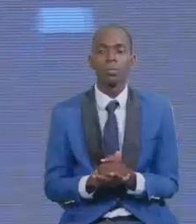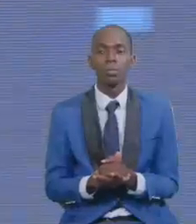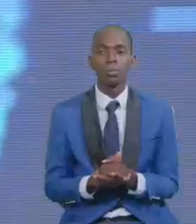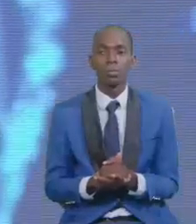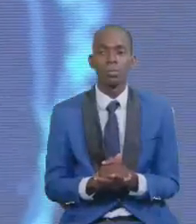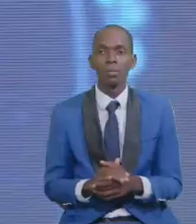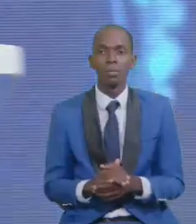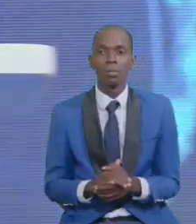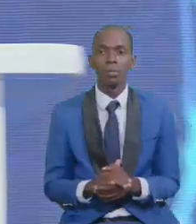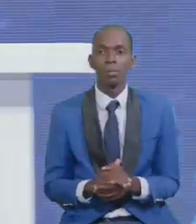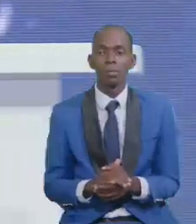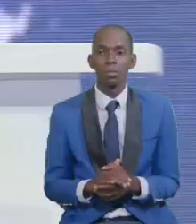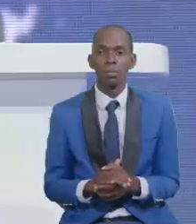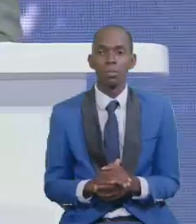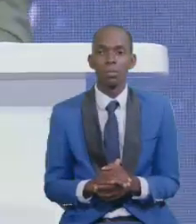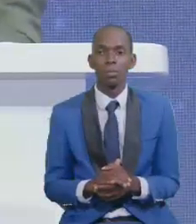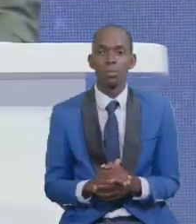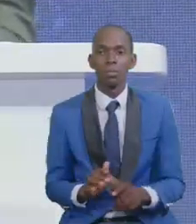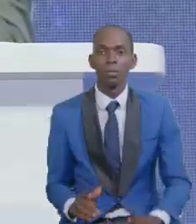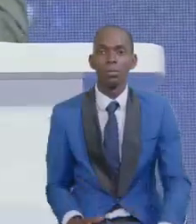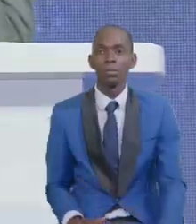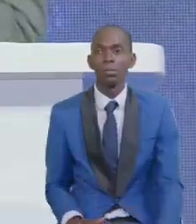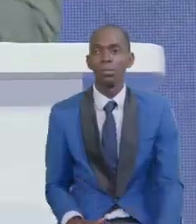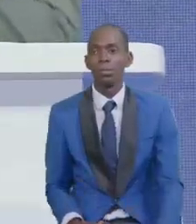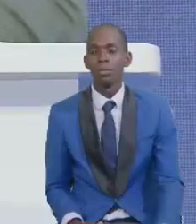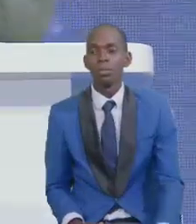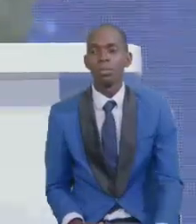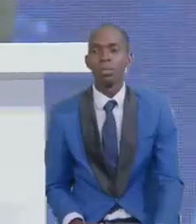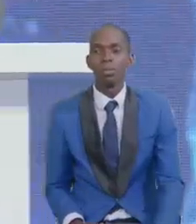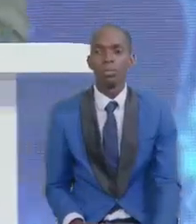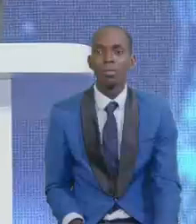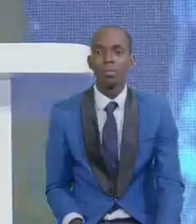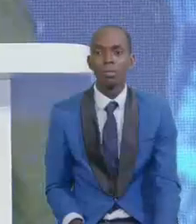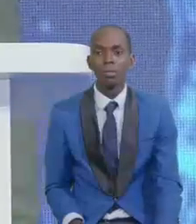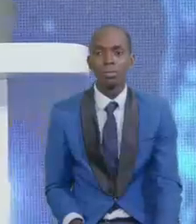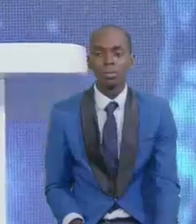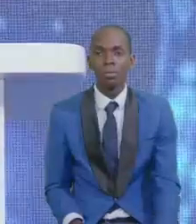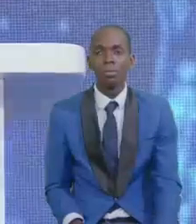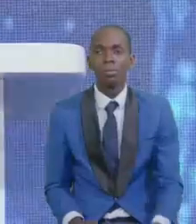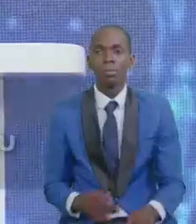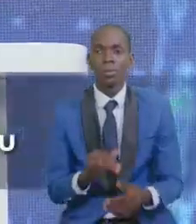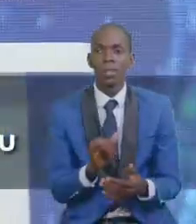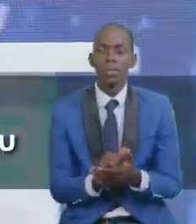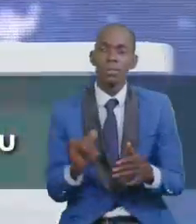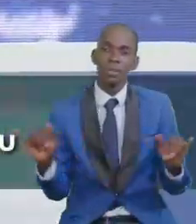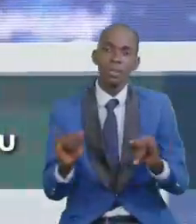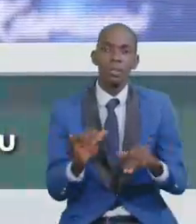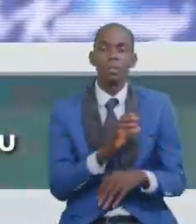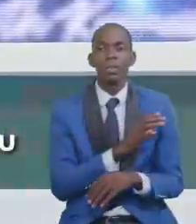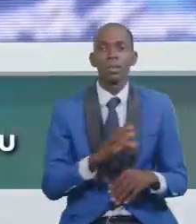Look at number one. Number one is trusting the same Christ